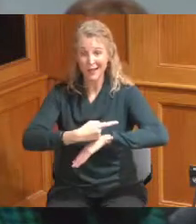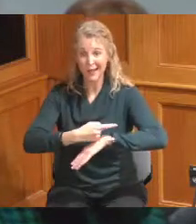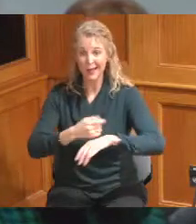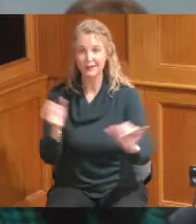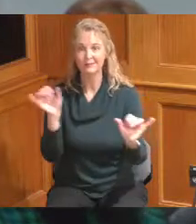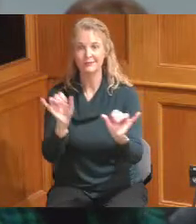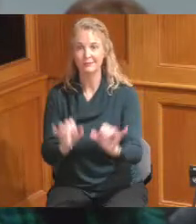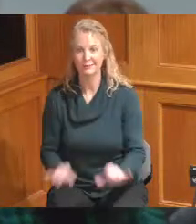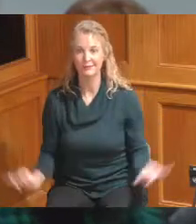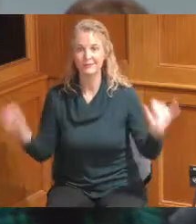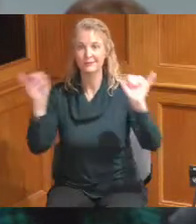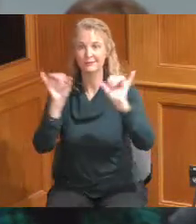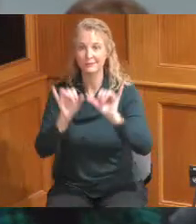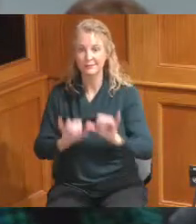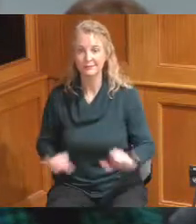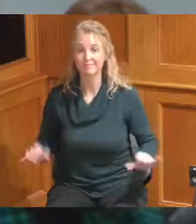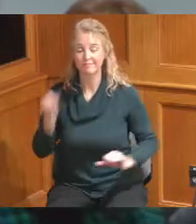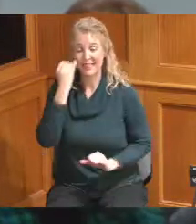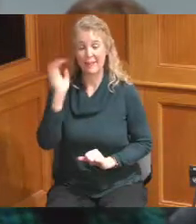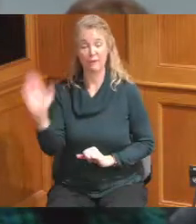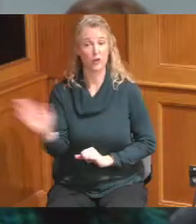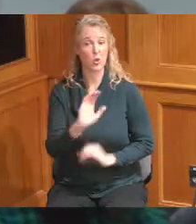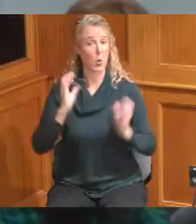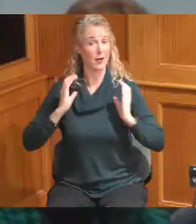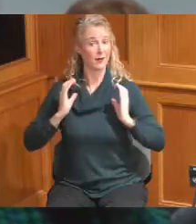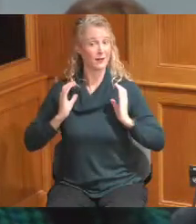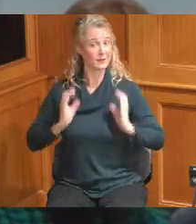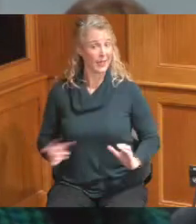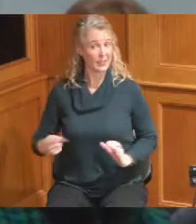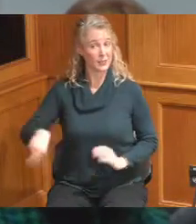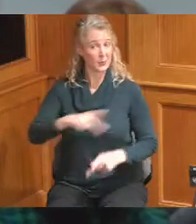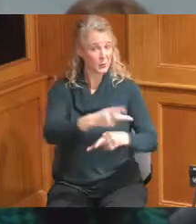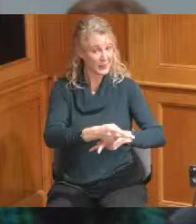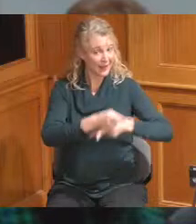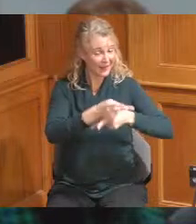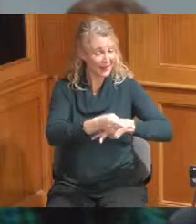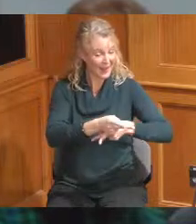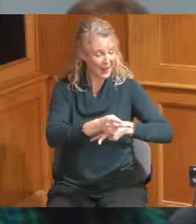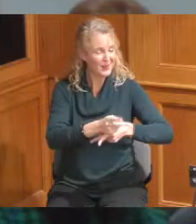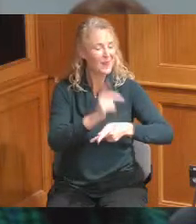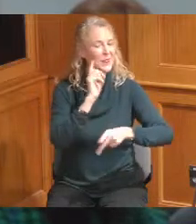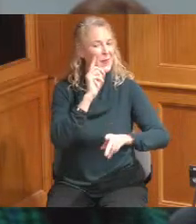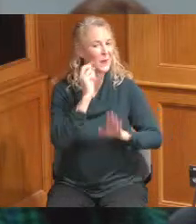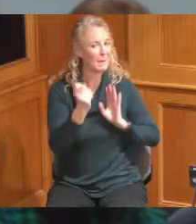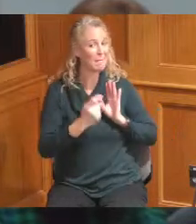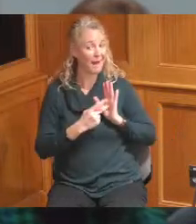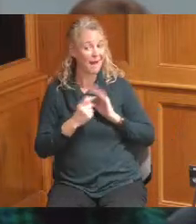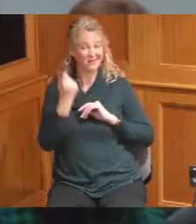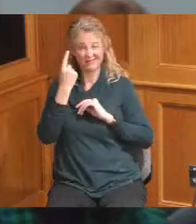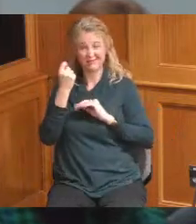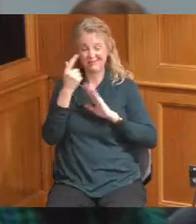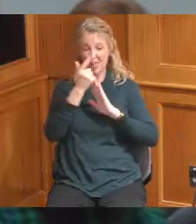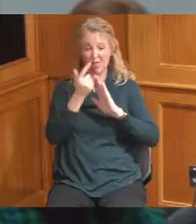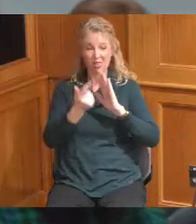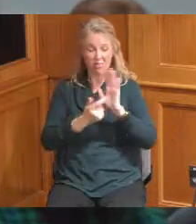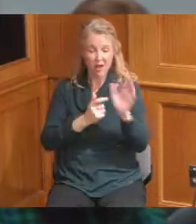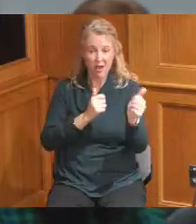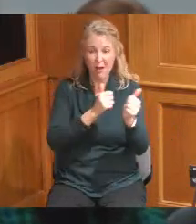And you take care of your customers will take care of you, and there's no legislation,